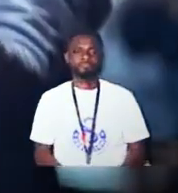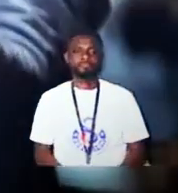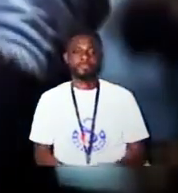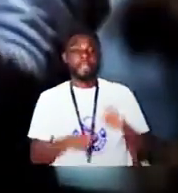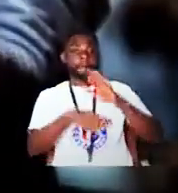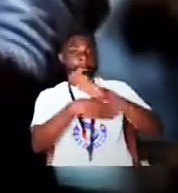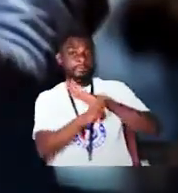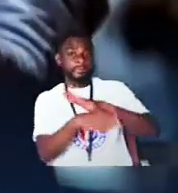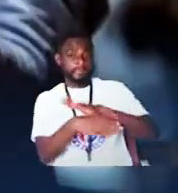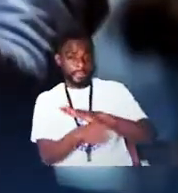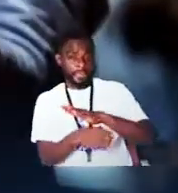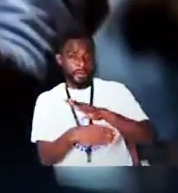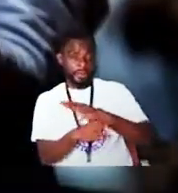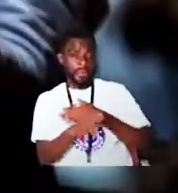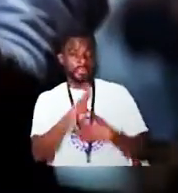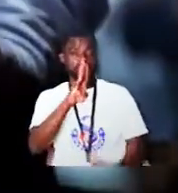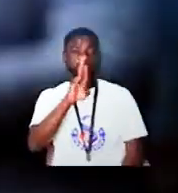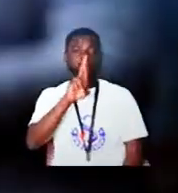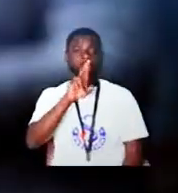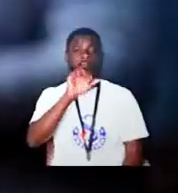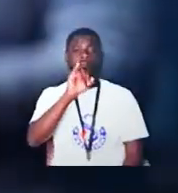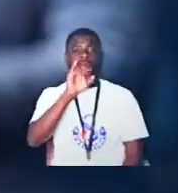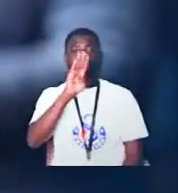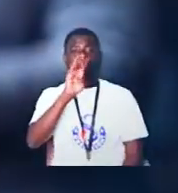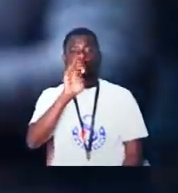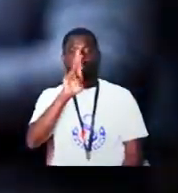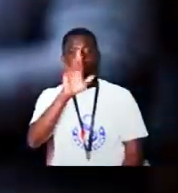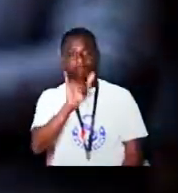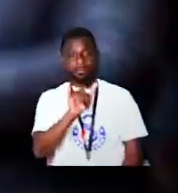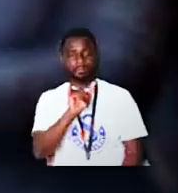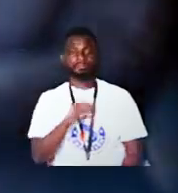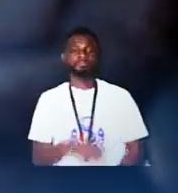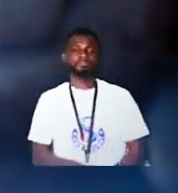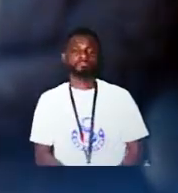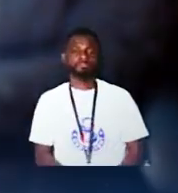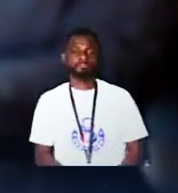Bribery. I think as for that one, you are well aware.